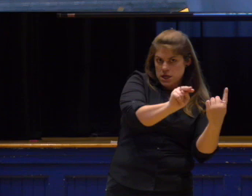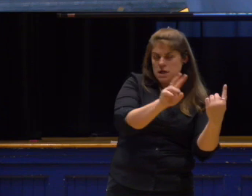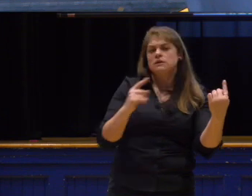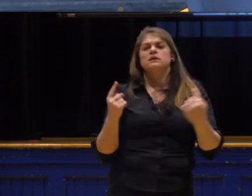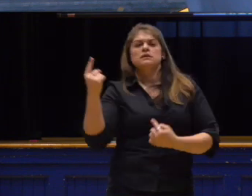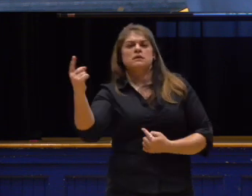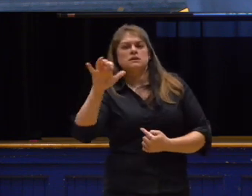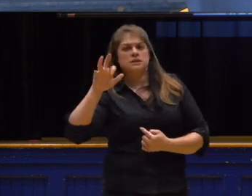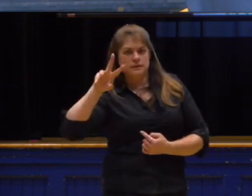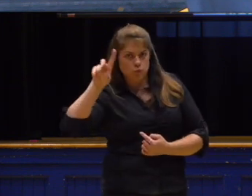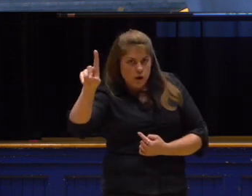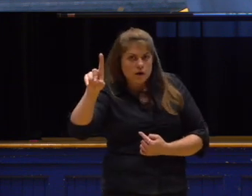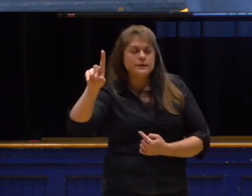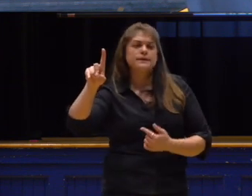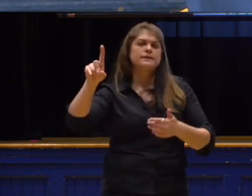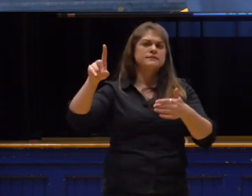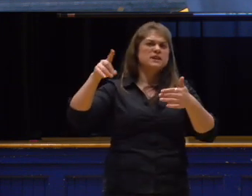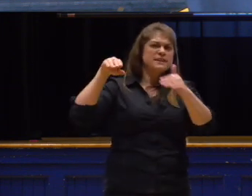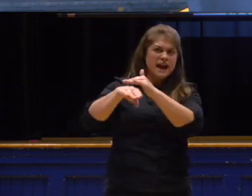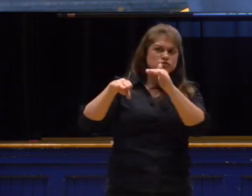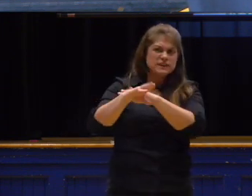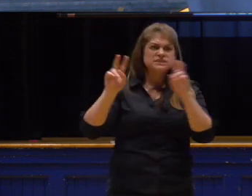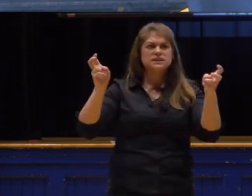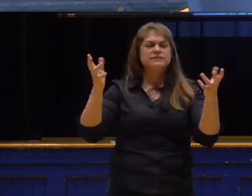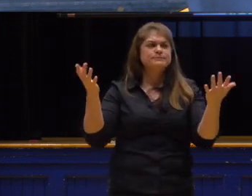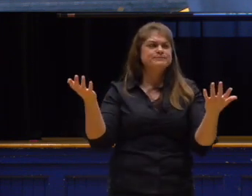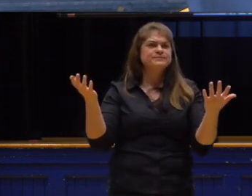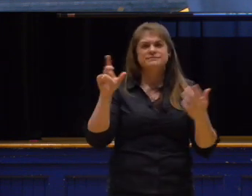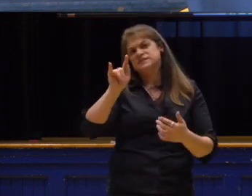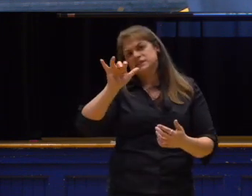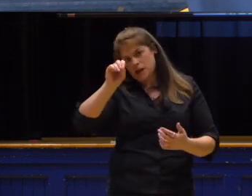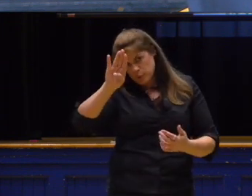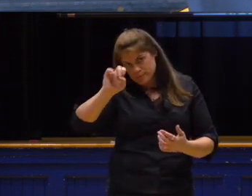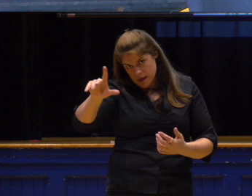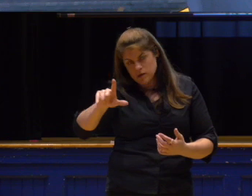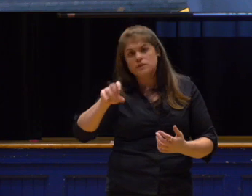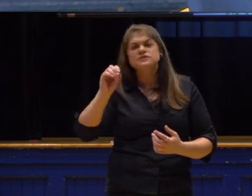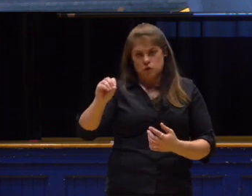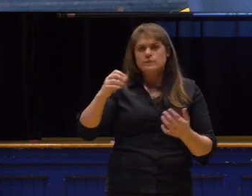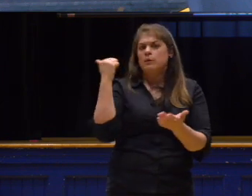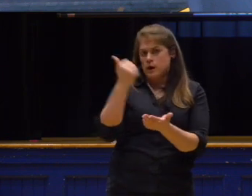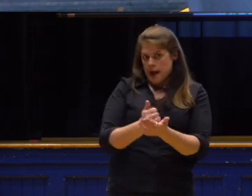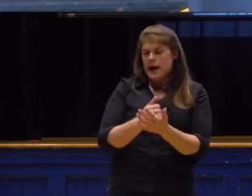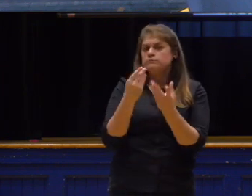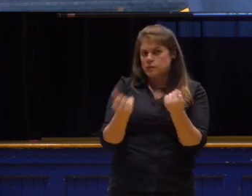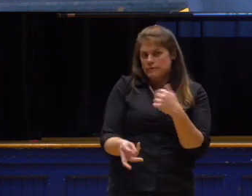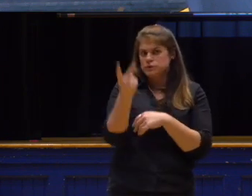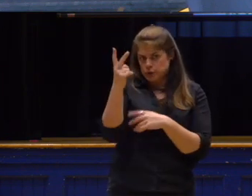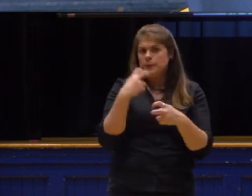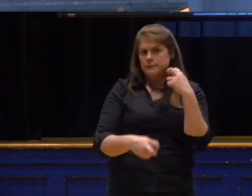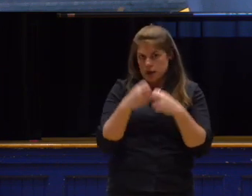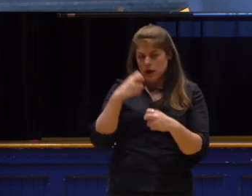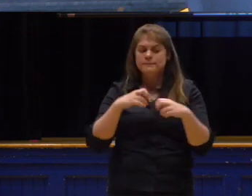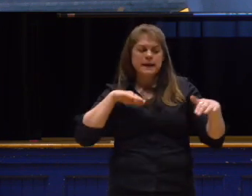back at Cliffwood, which will basically be at the entrance to Taco Bell. So that's going to solve 2 problems there. Number one, in